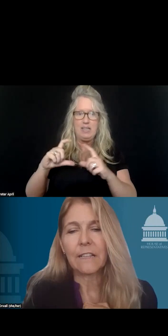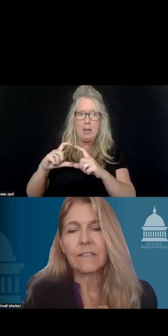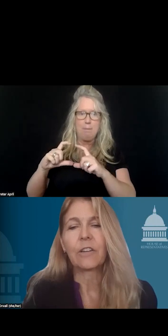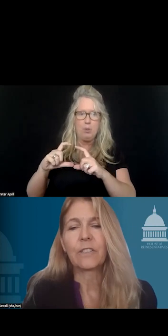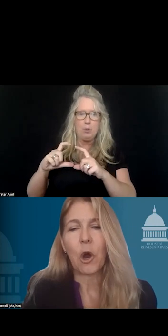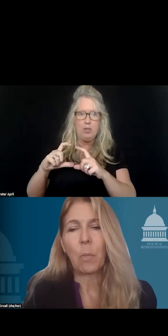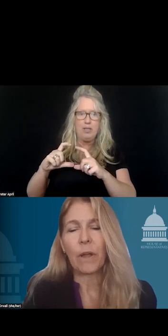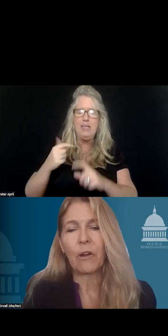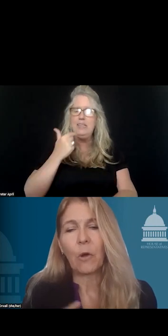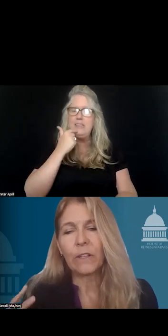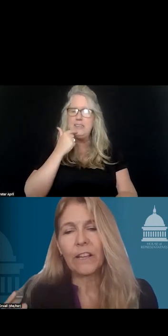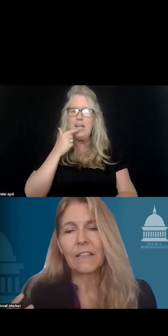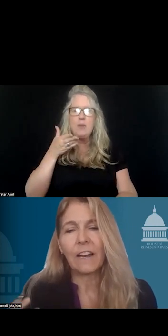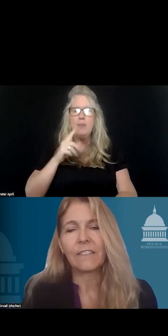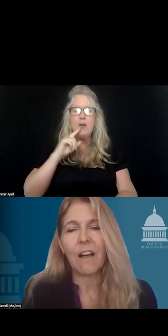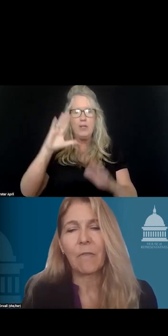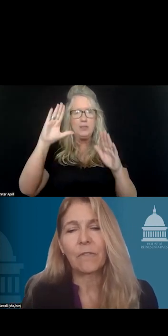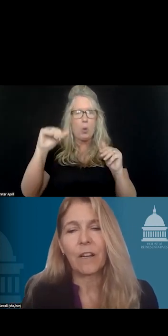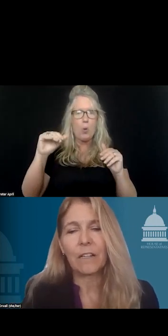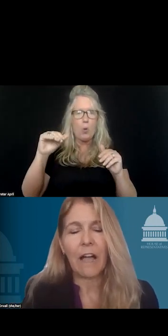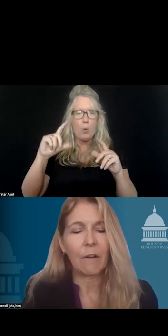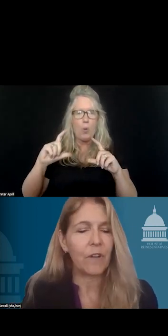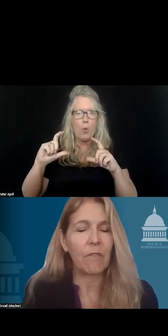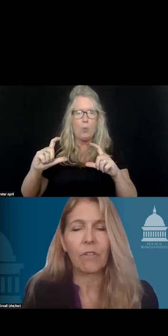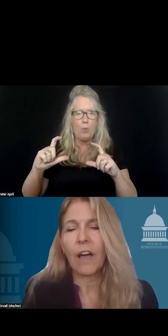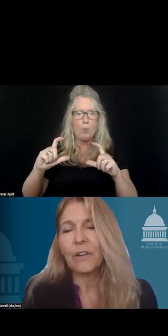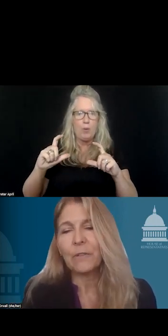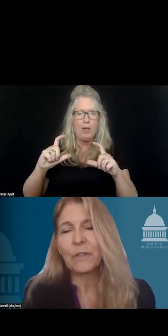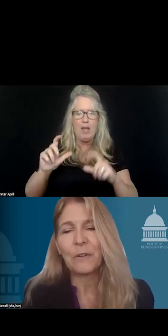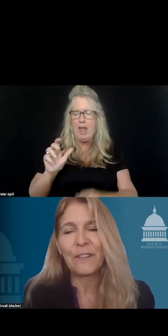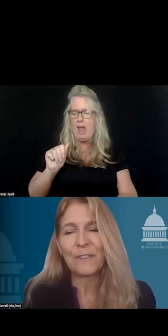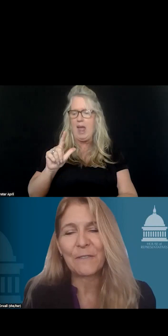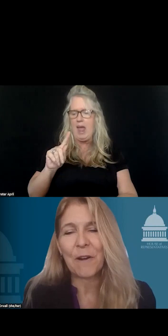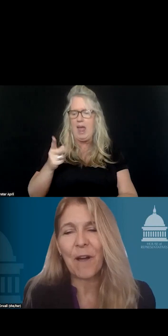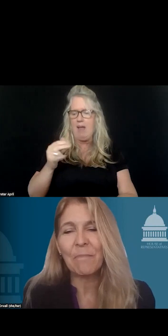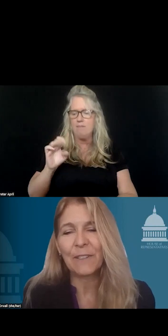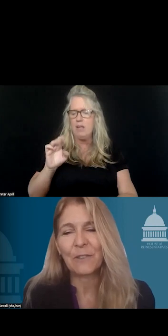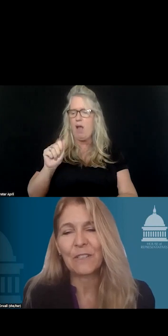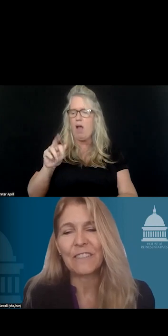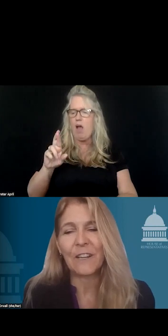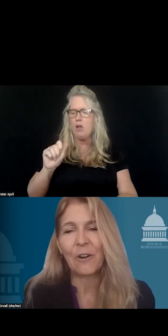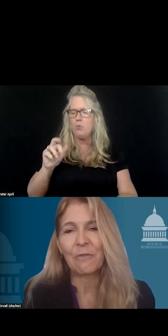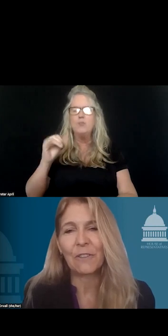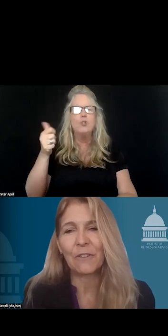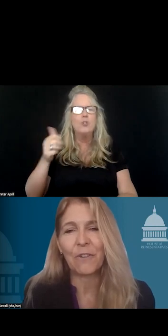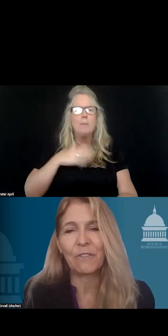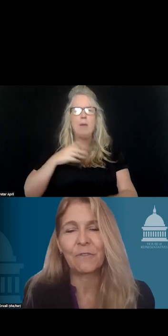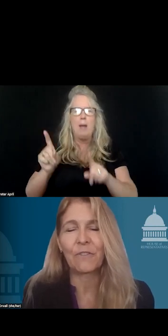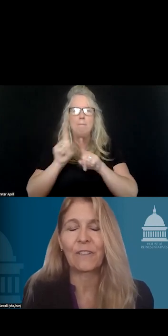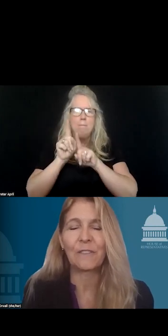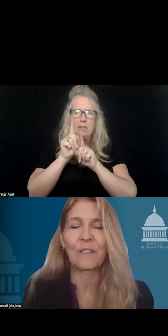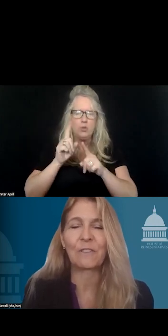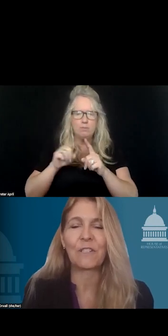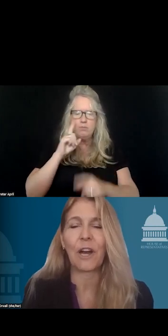it says there is hope. And holding that sign is Alfie Alvarado, who is one of my mentors and our director of